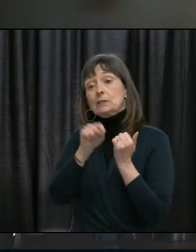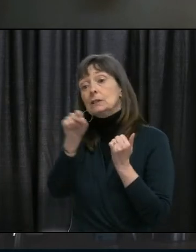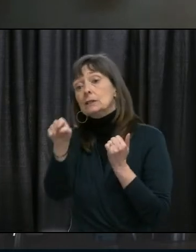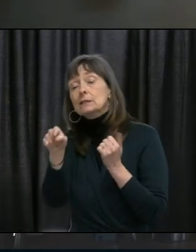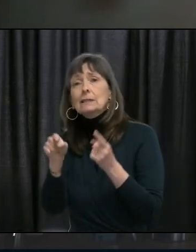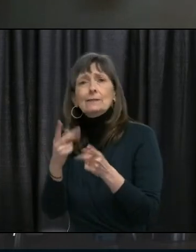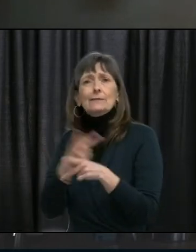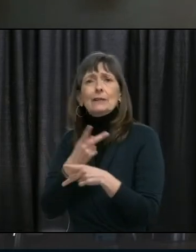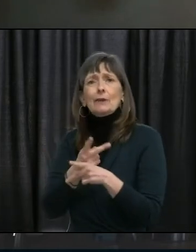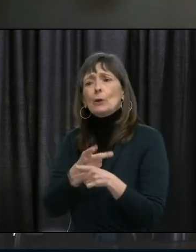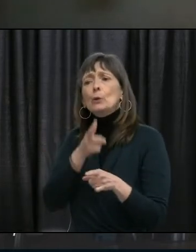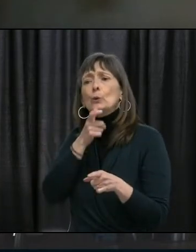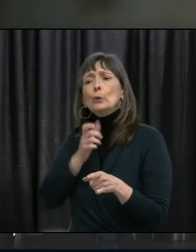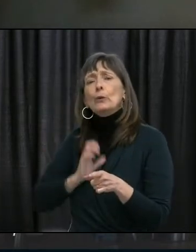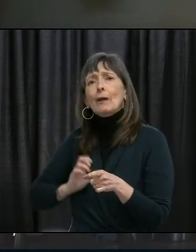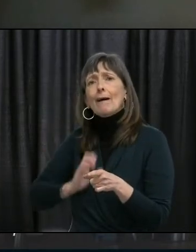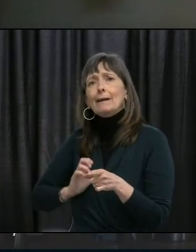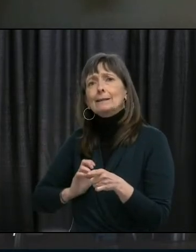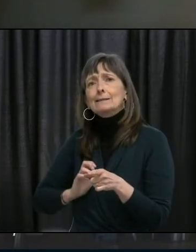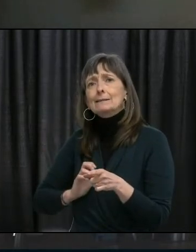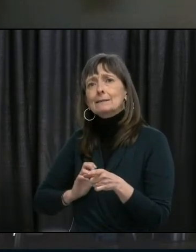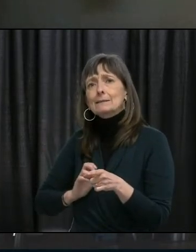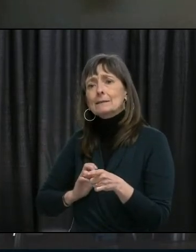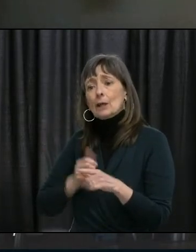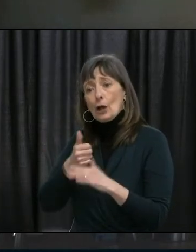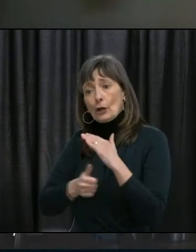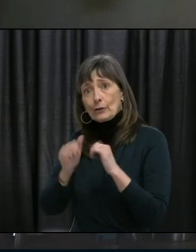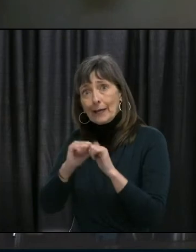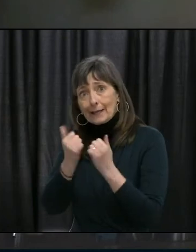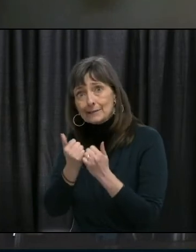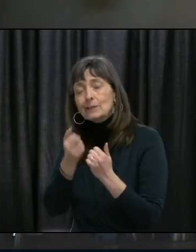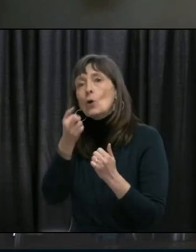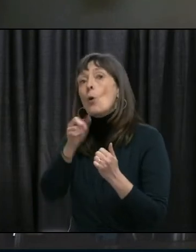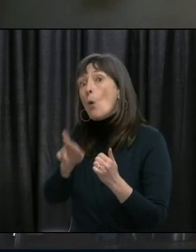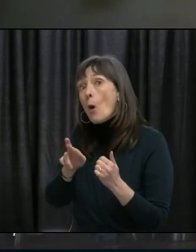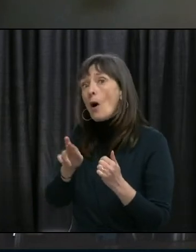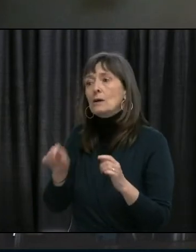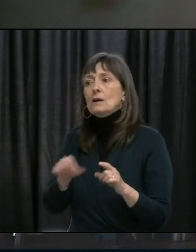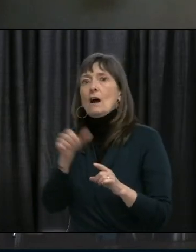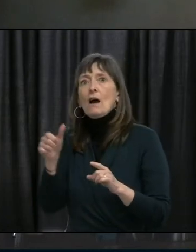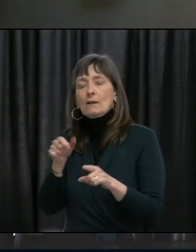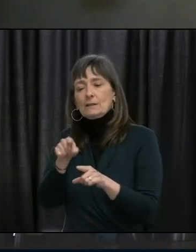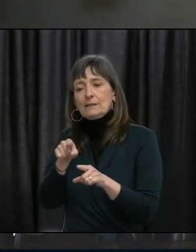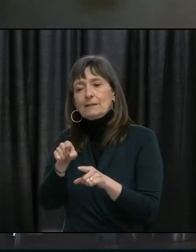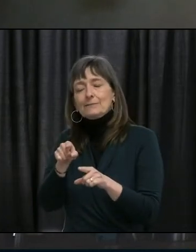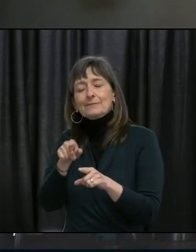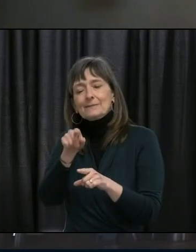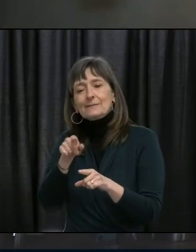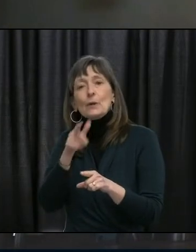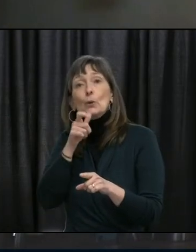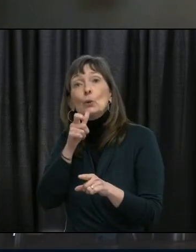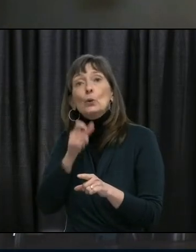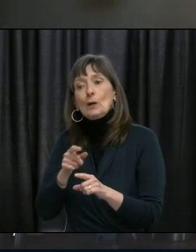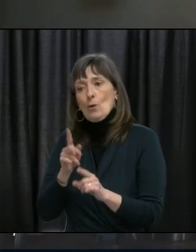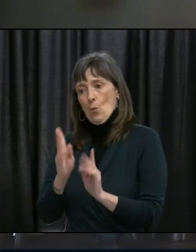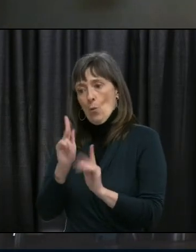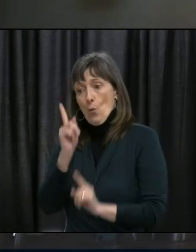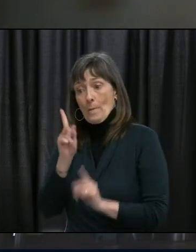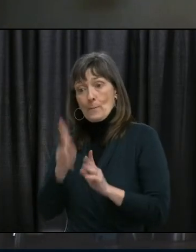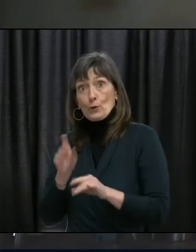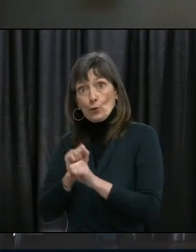clientele who would be served by different care workers and wherever possible